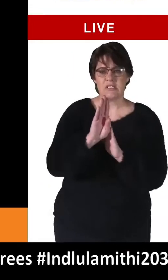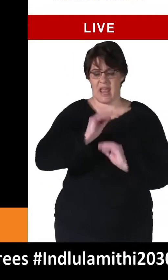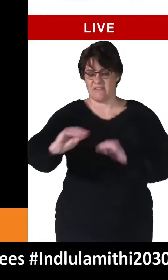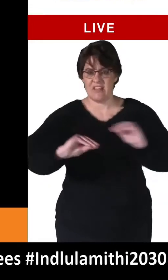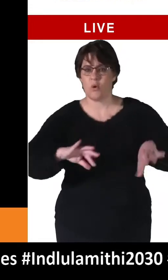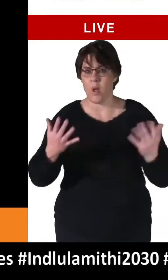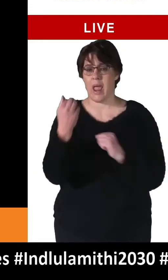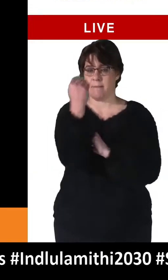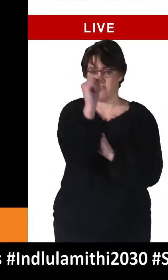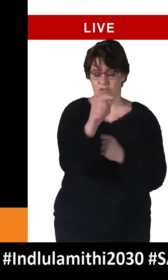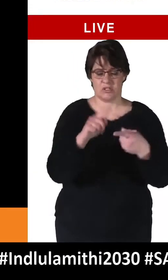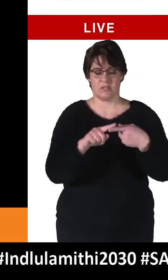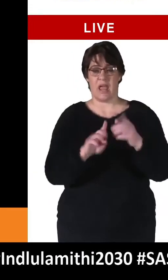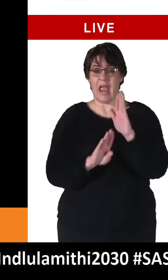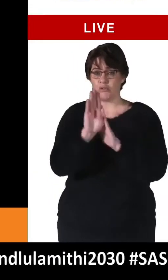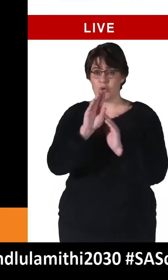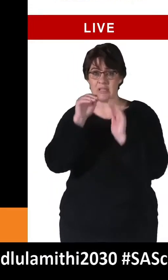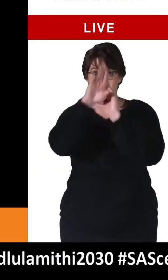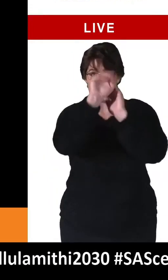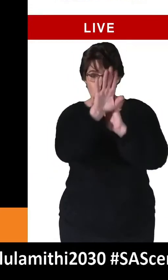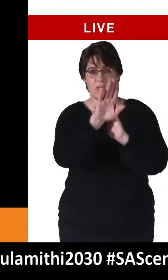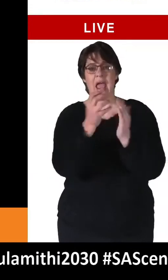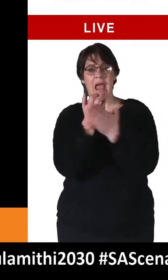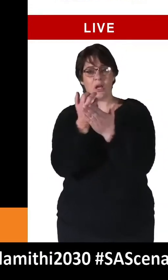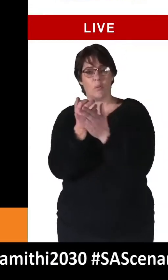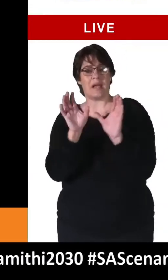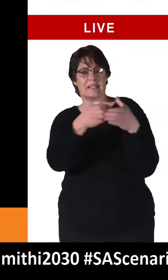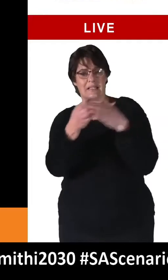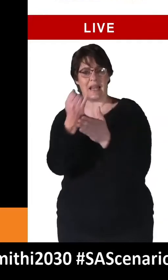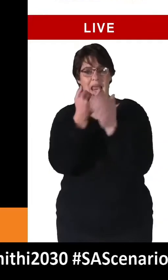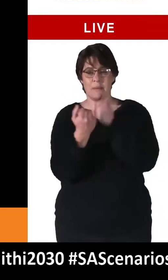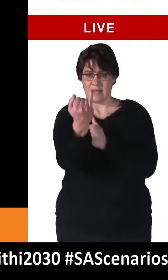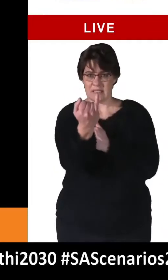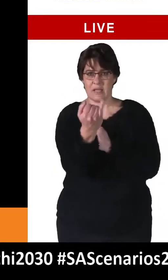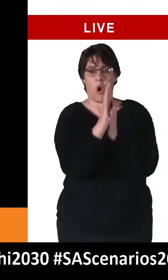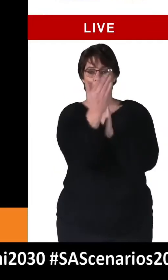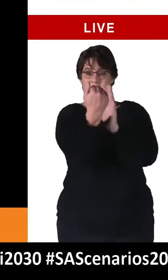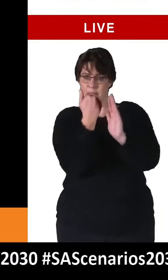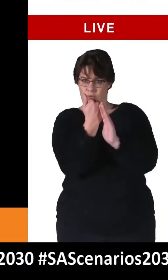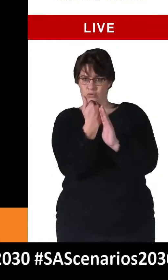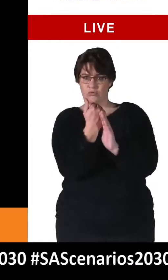manufacturing, increase exports, and reduce economic sectors' dependency on imports.